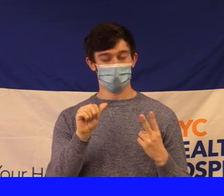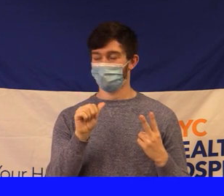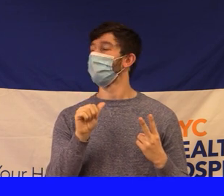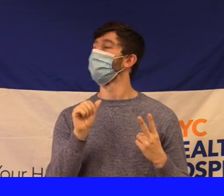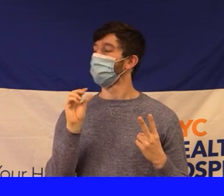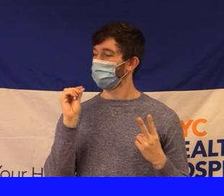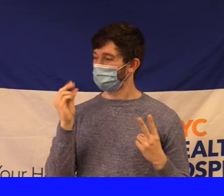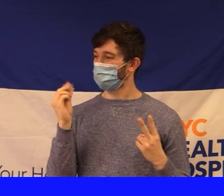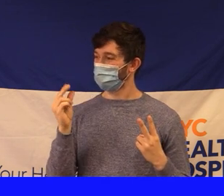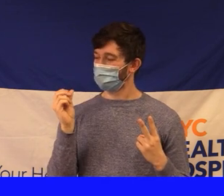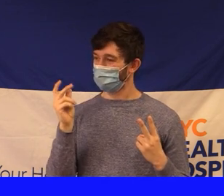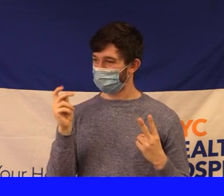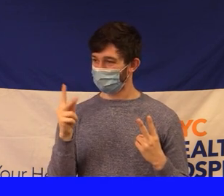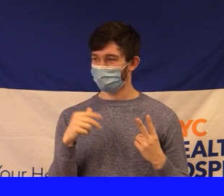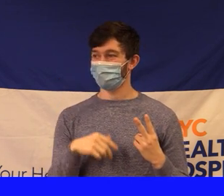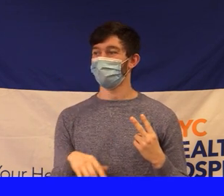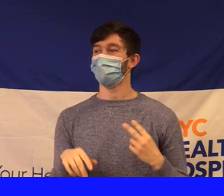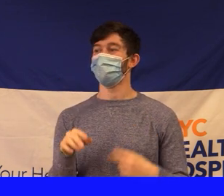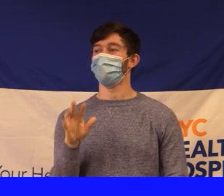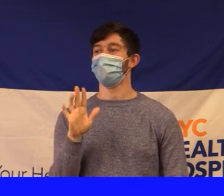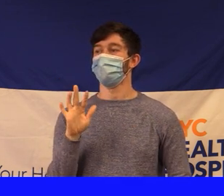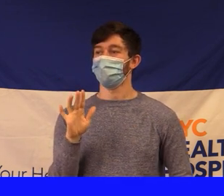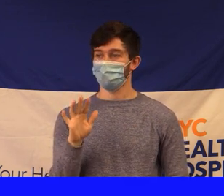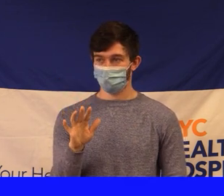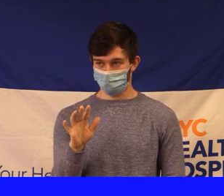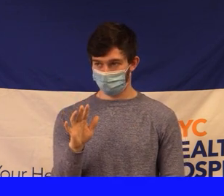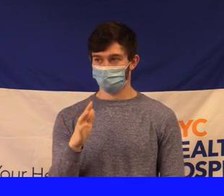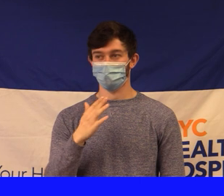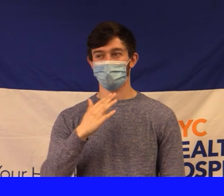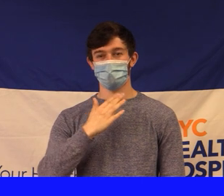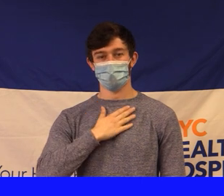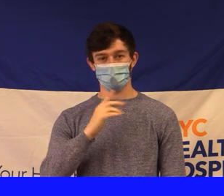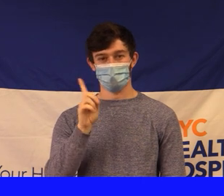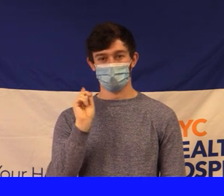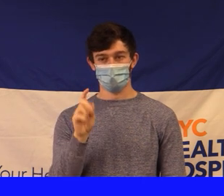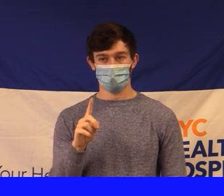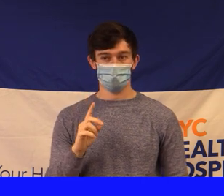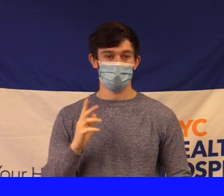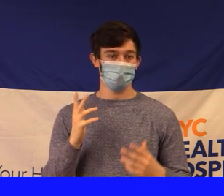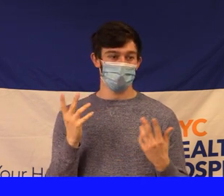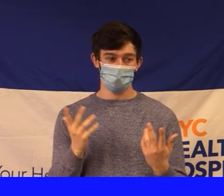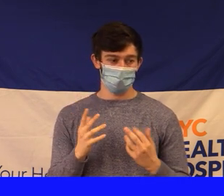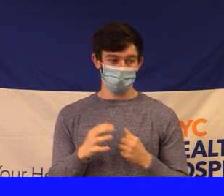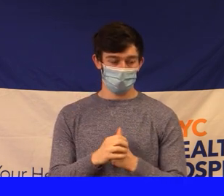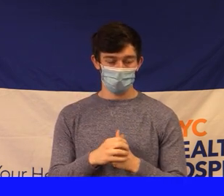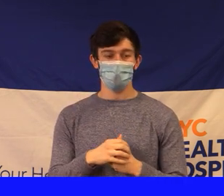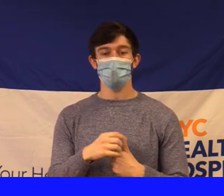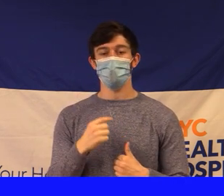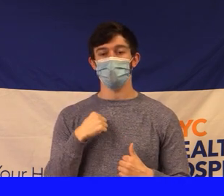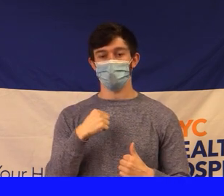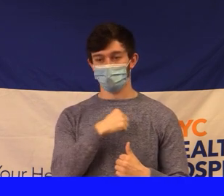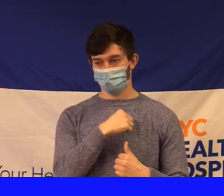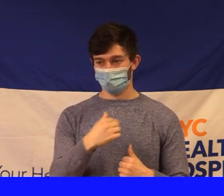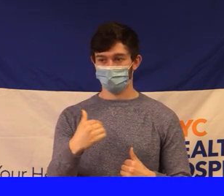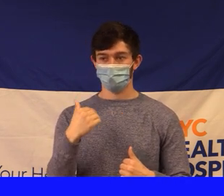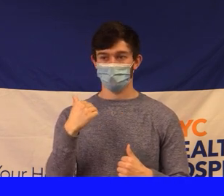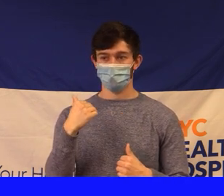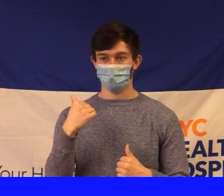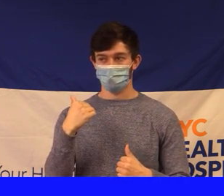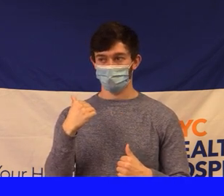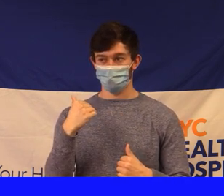Yeah, I'll leave that to you then. My main question is, we do have